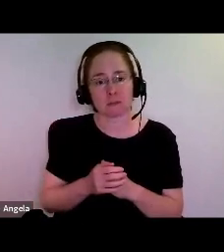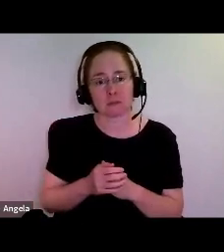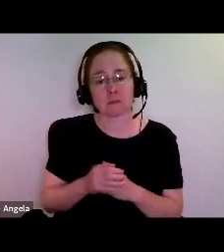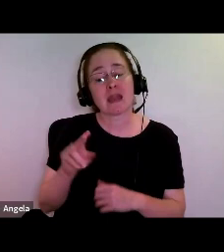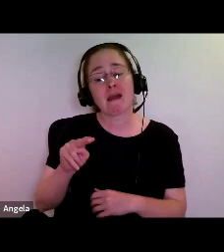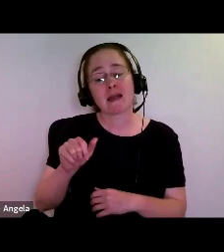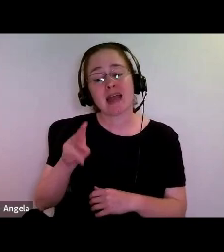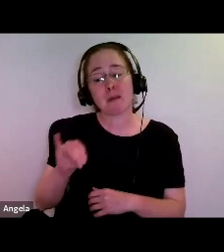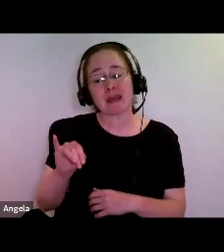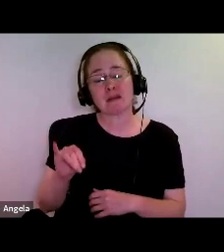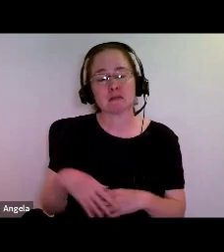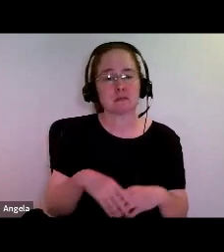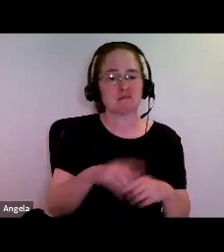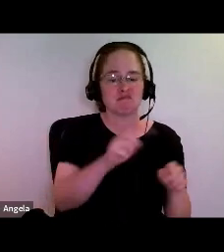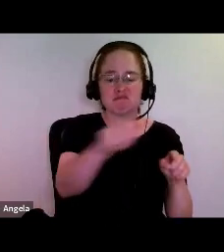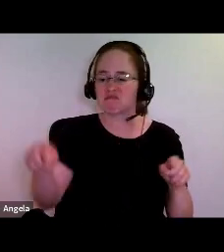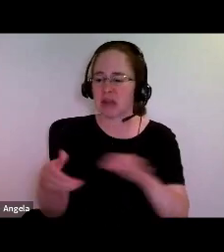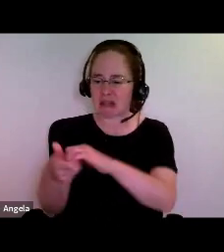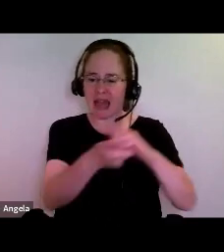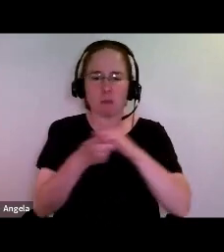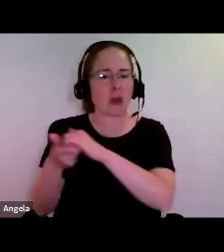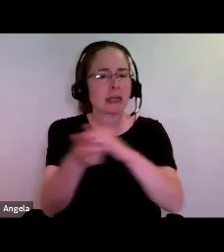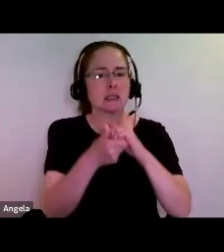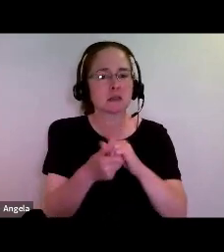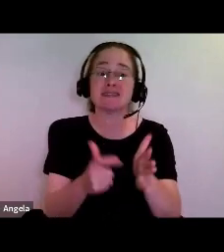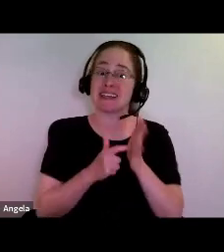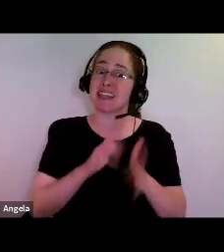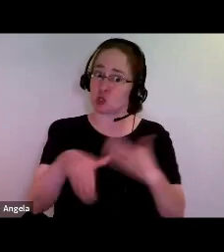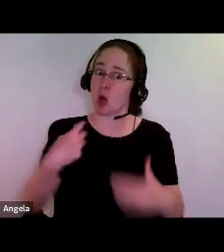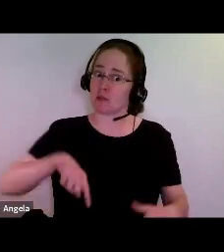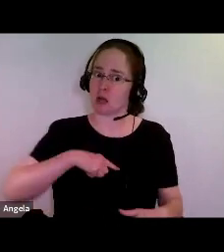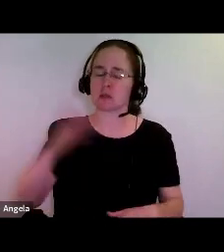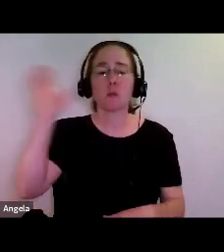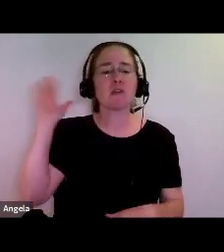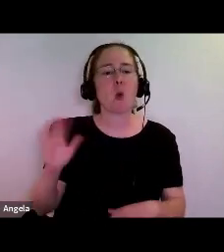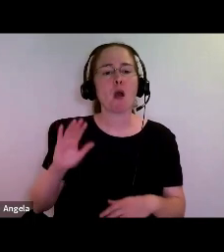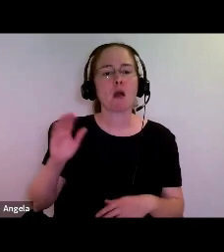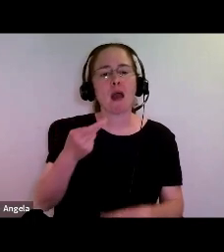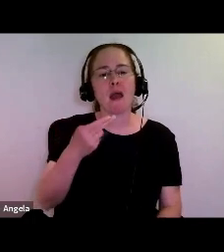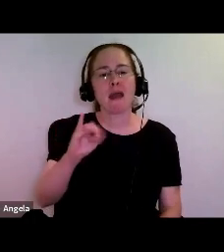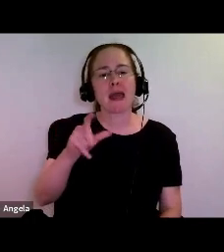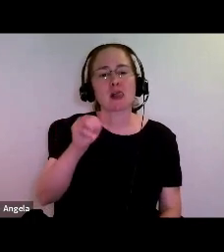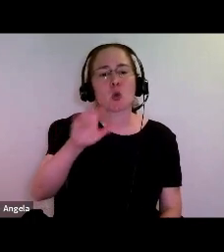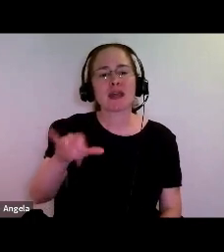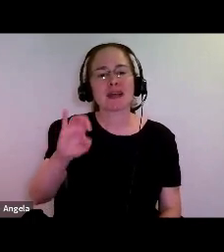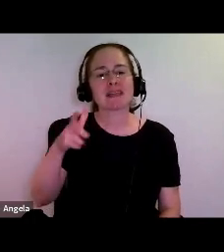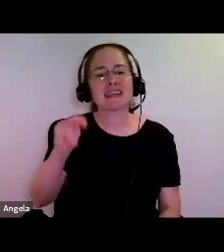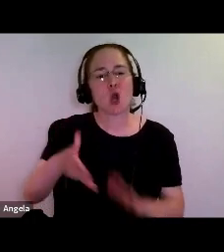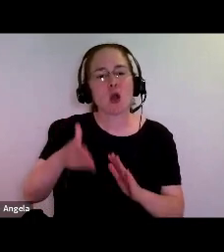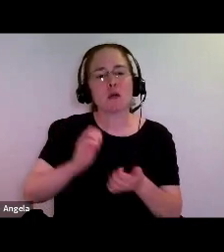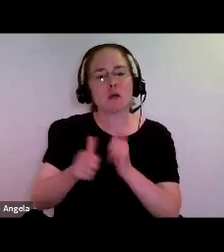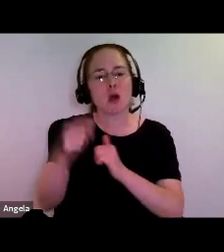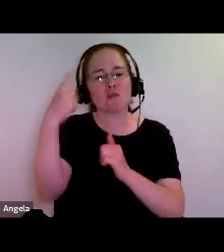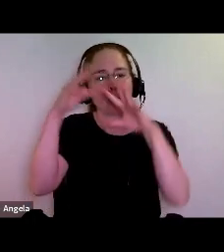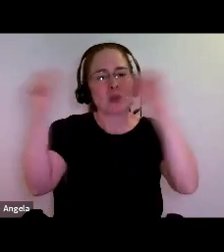We collaborate. It takes all of us. When Hillary Clinton ran for president all those years ago, she talked